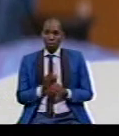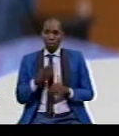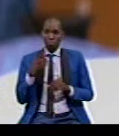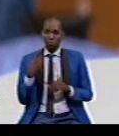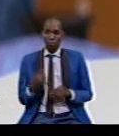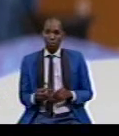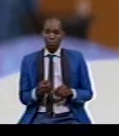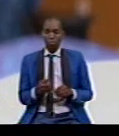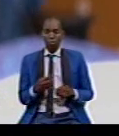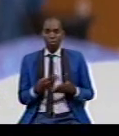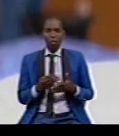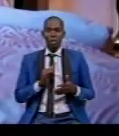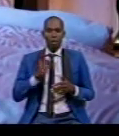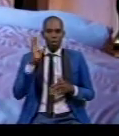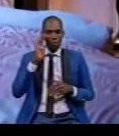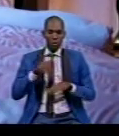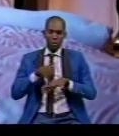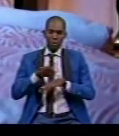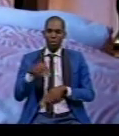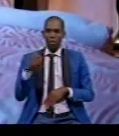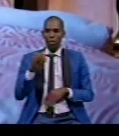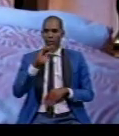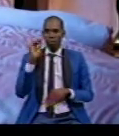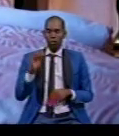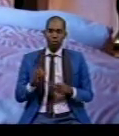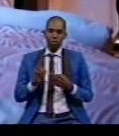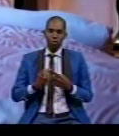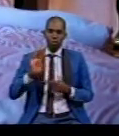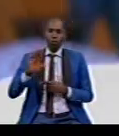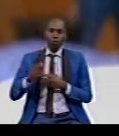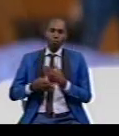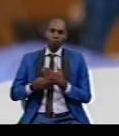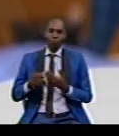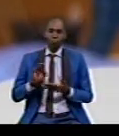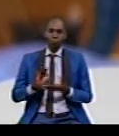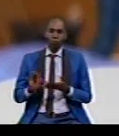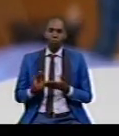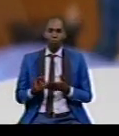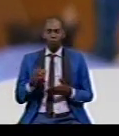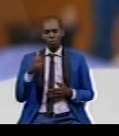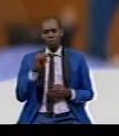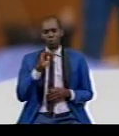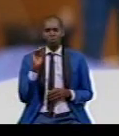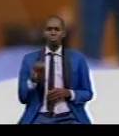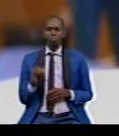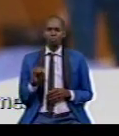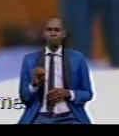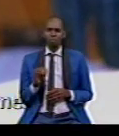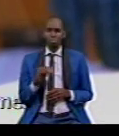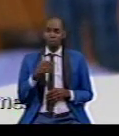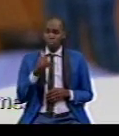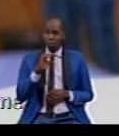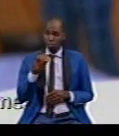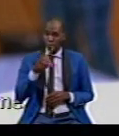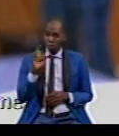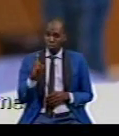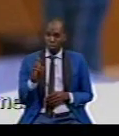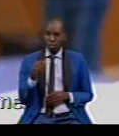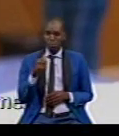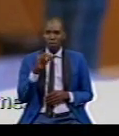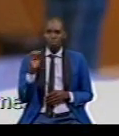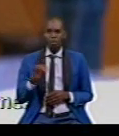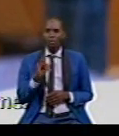to save from sin. He doesn't give us license to go on sinning. He doesn't give